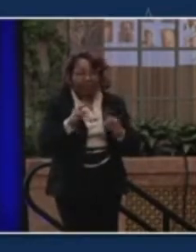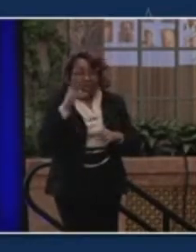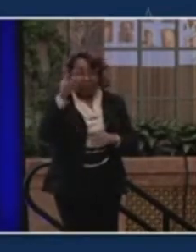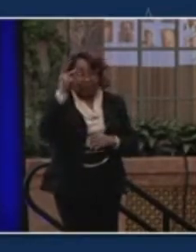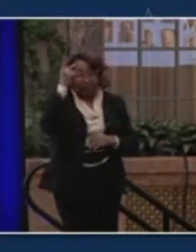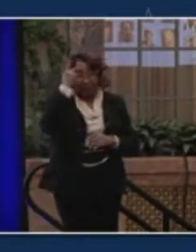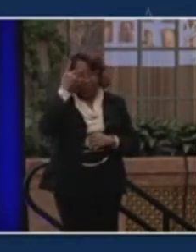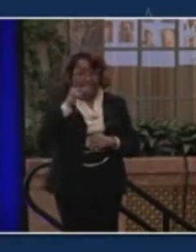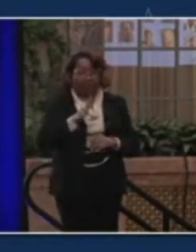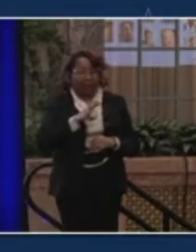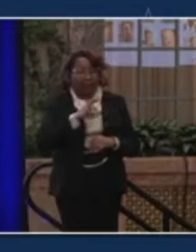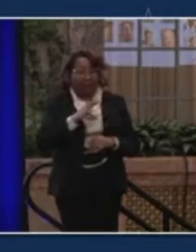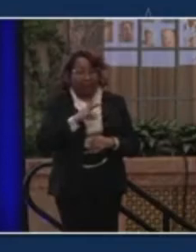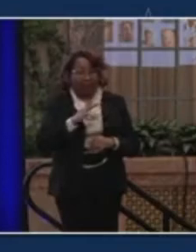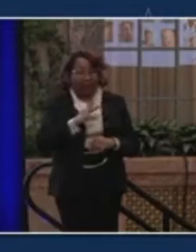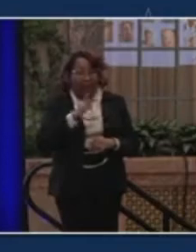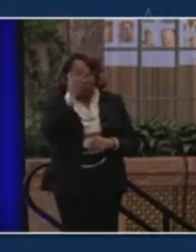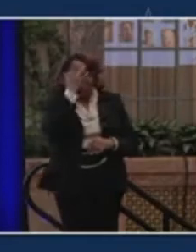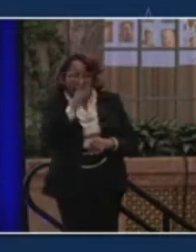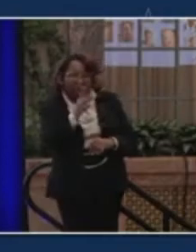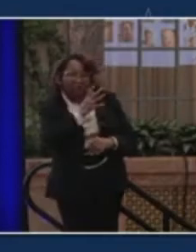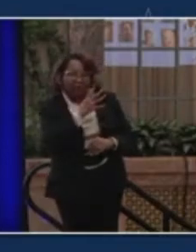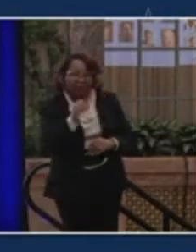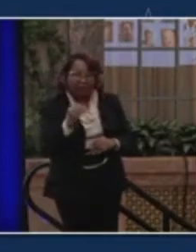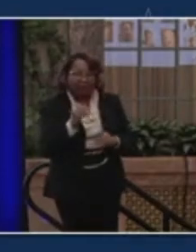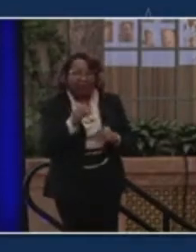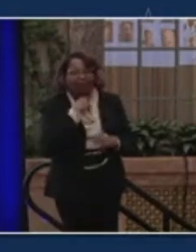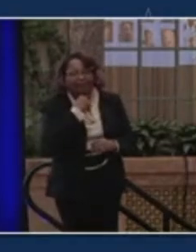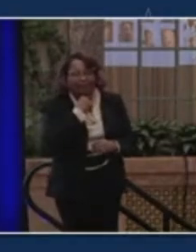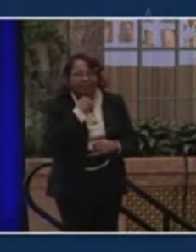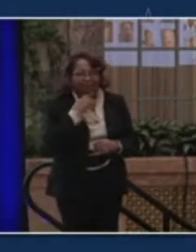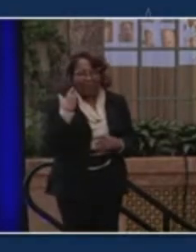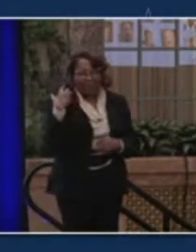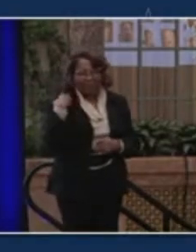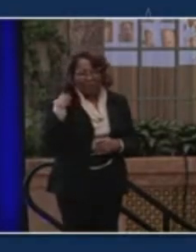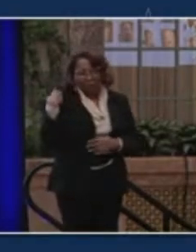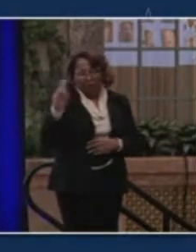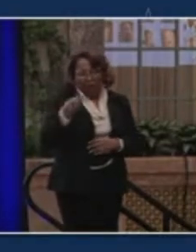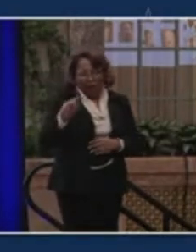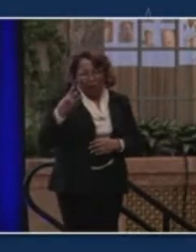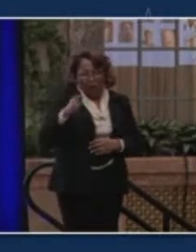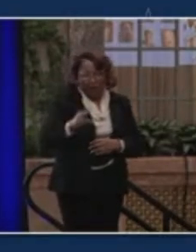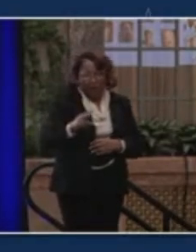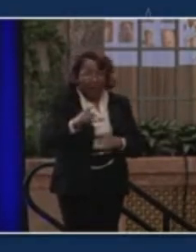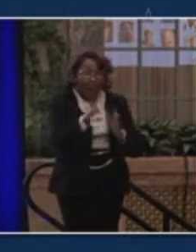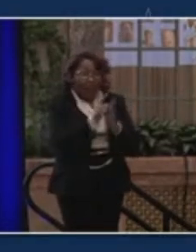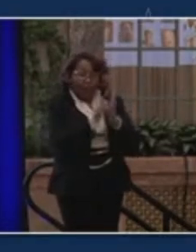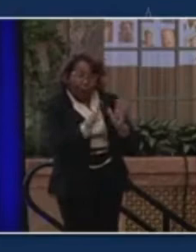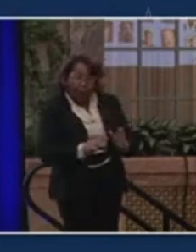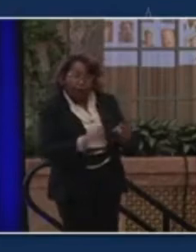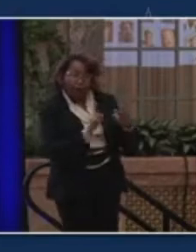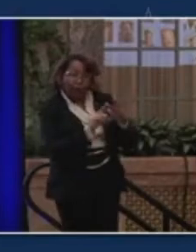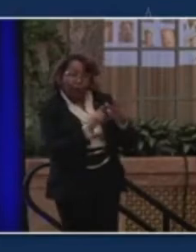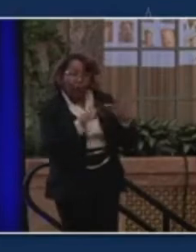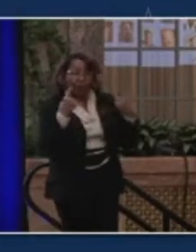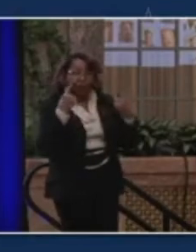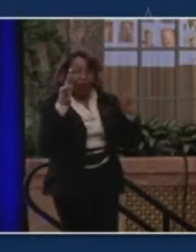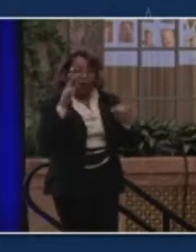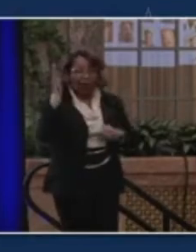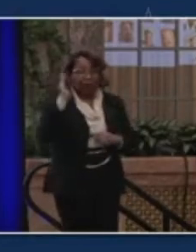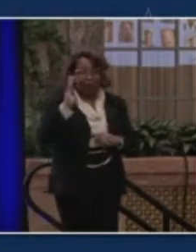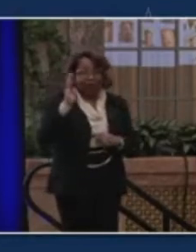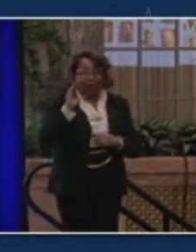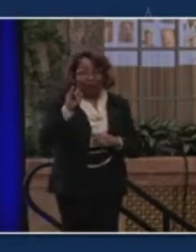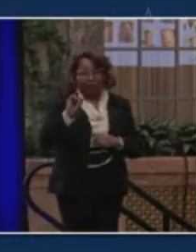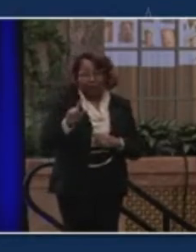politically savvy, brilliant, and gregarious Mayor Harold Washington, a lawyer, accomplished former Illinois